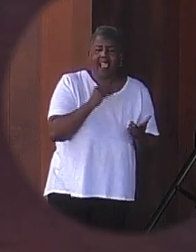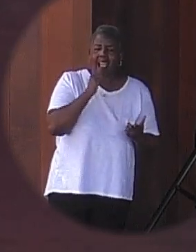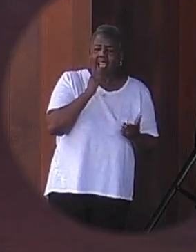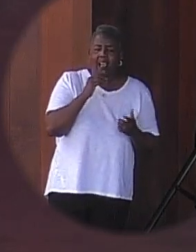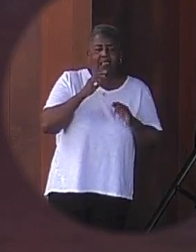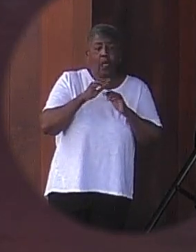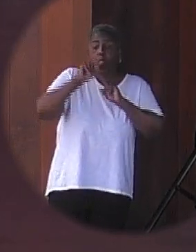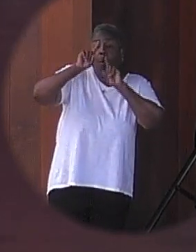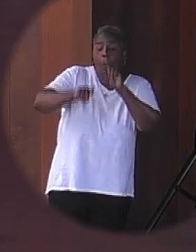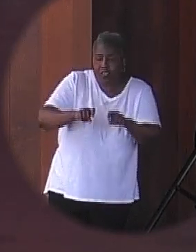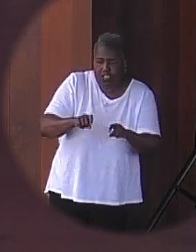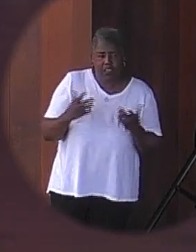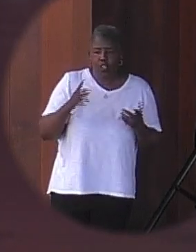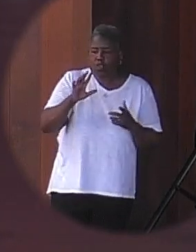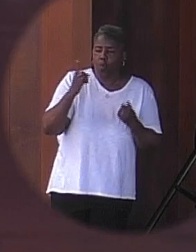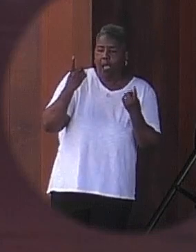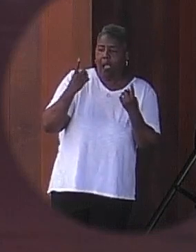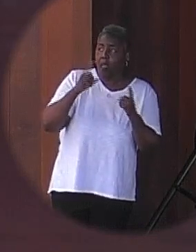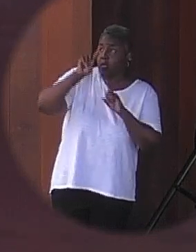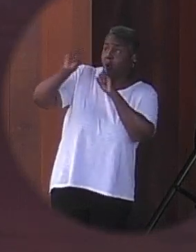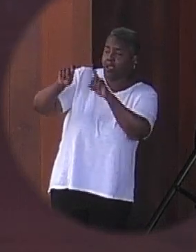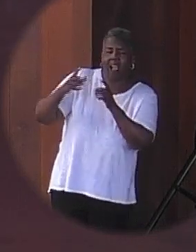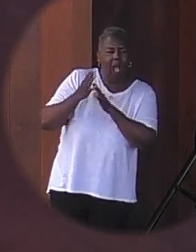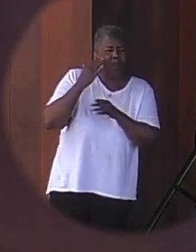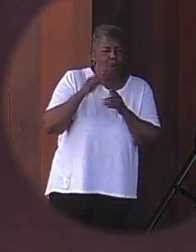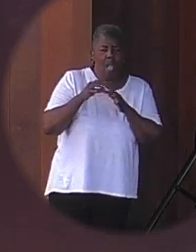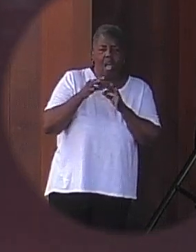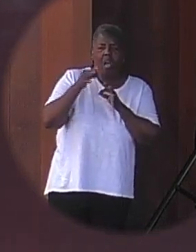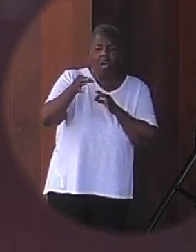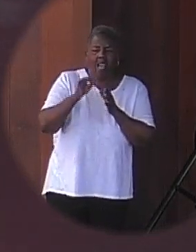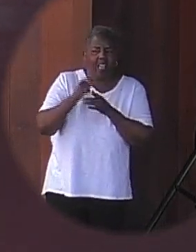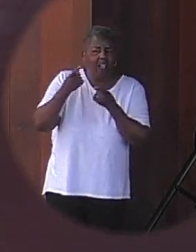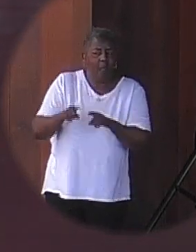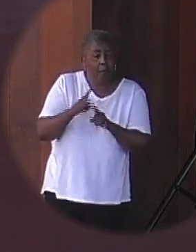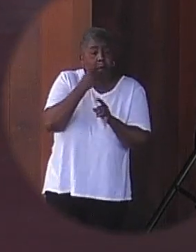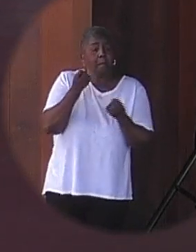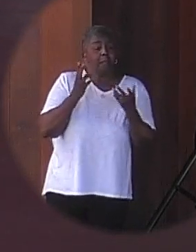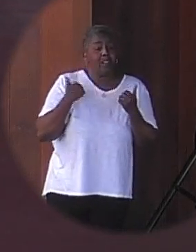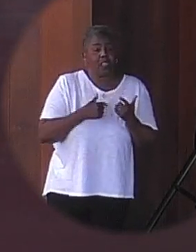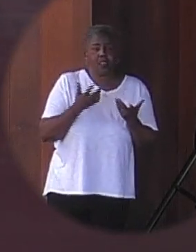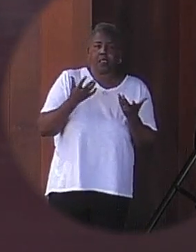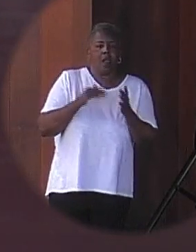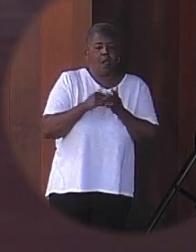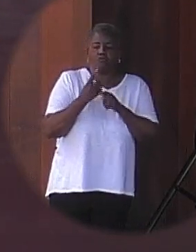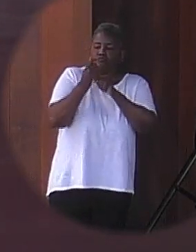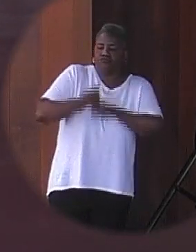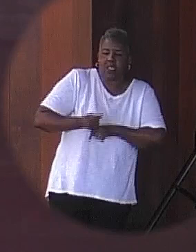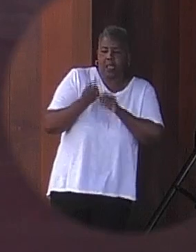the questions that you ask. Now, I know there's a little hesitancy right there because many of us were raised in